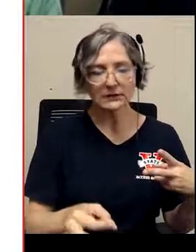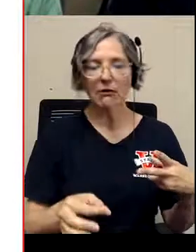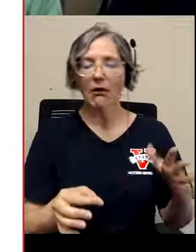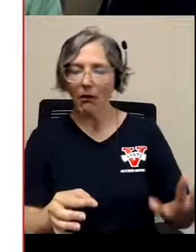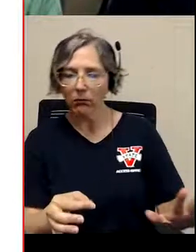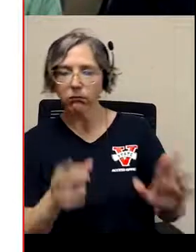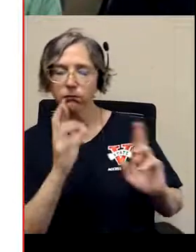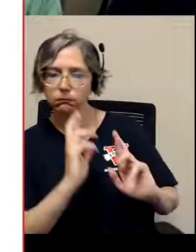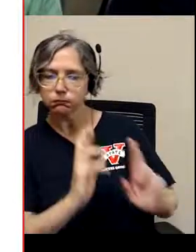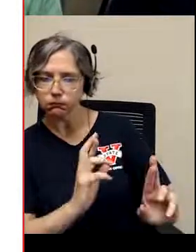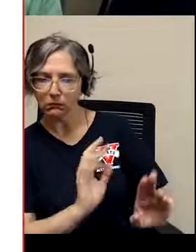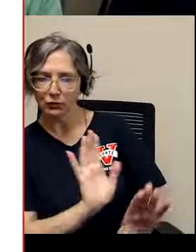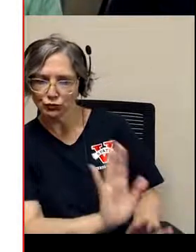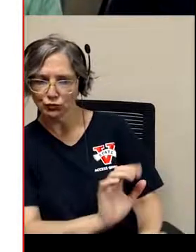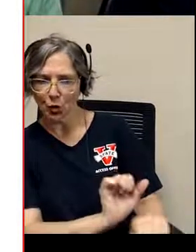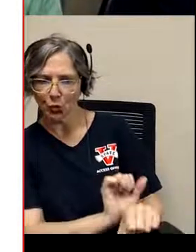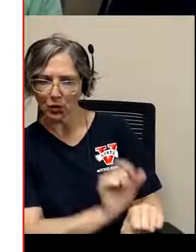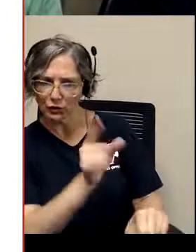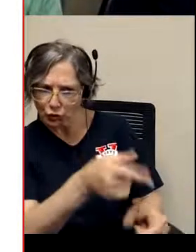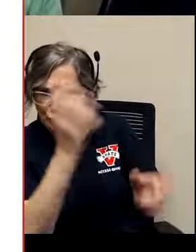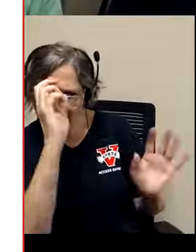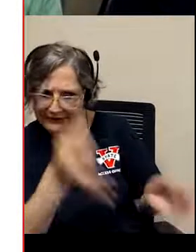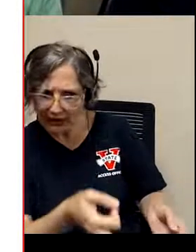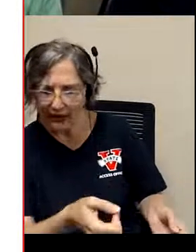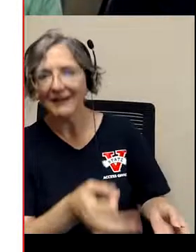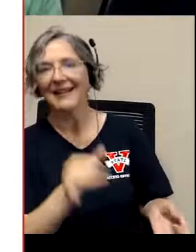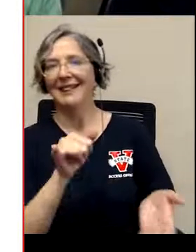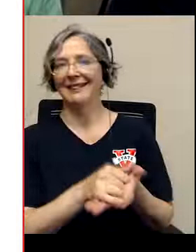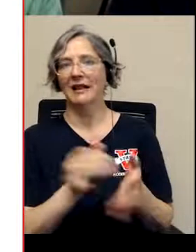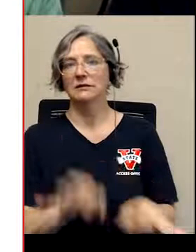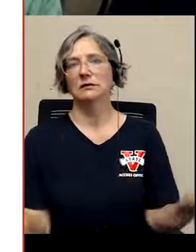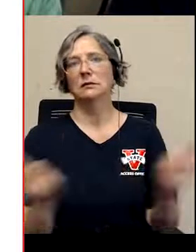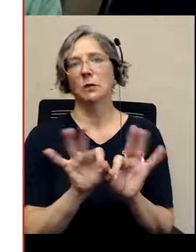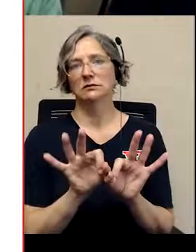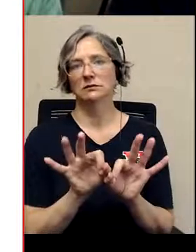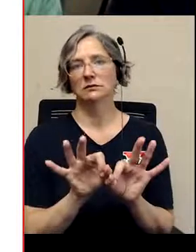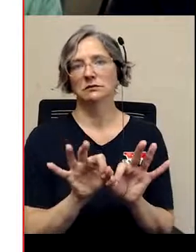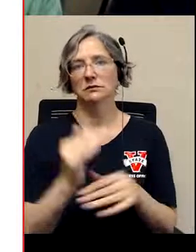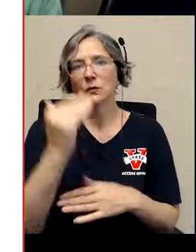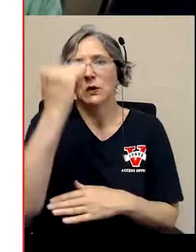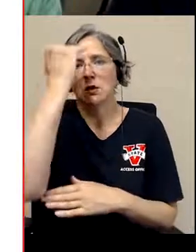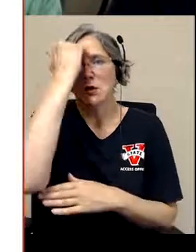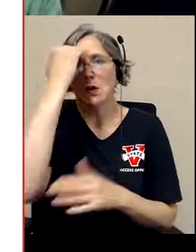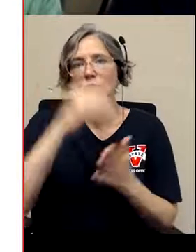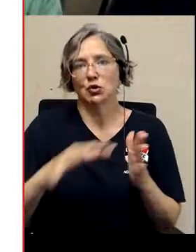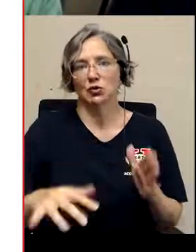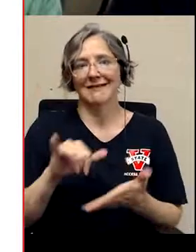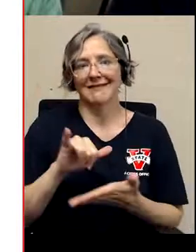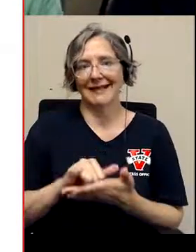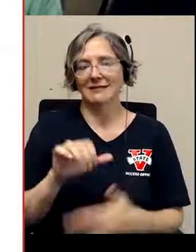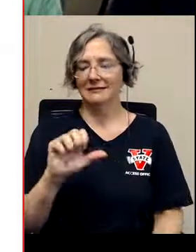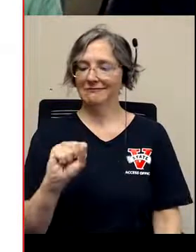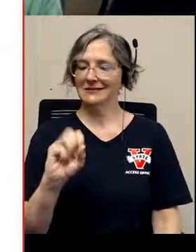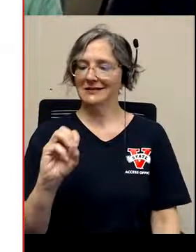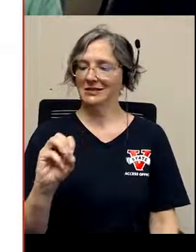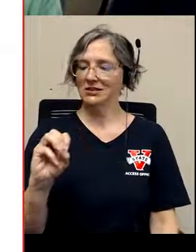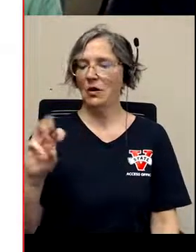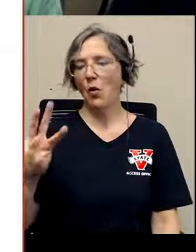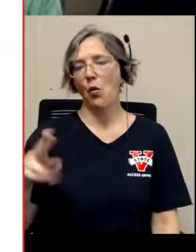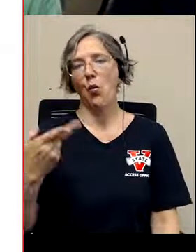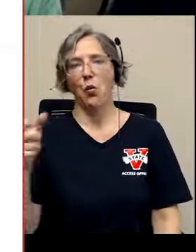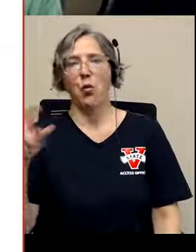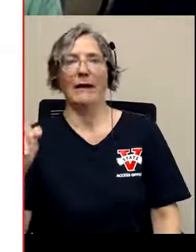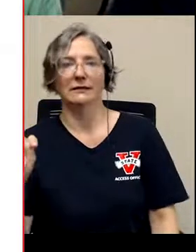the big so what of knowing students. And all this is back. We know this. We know through